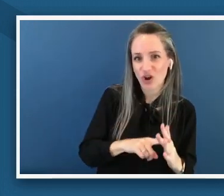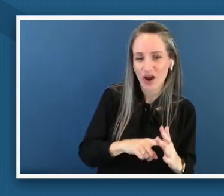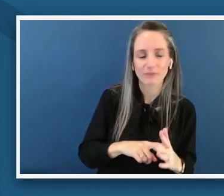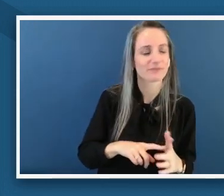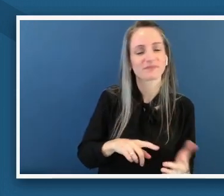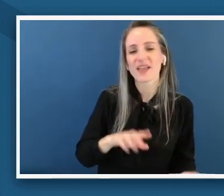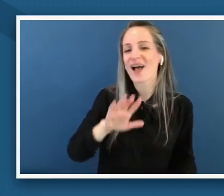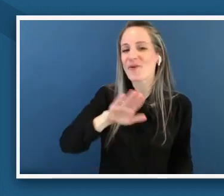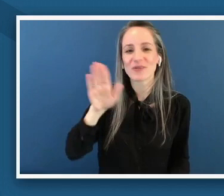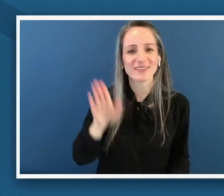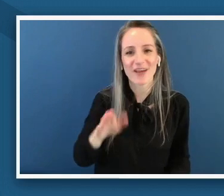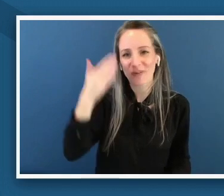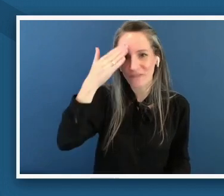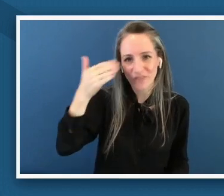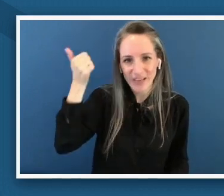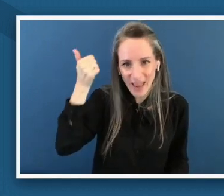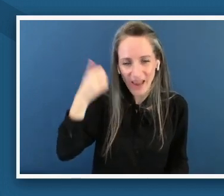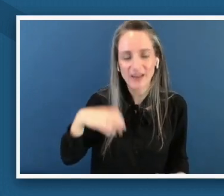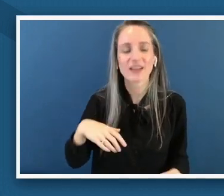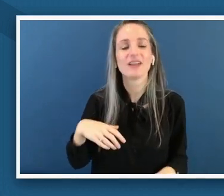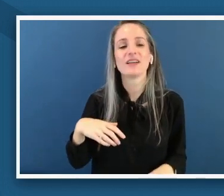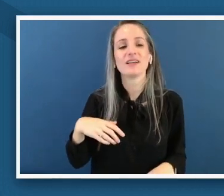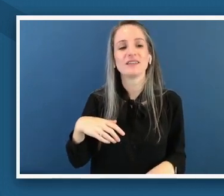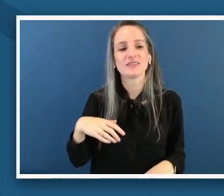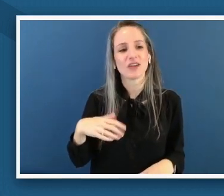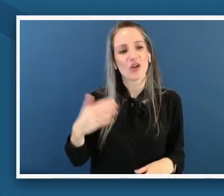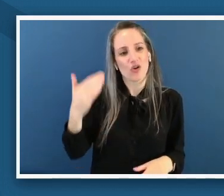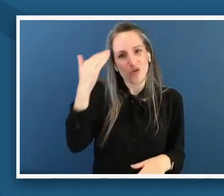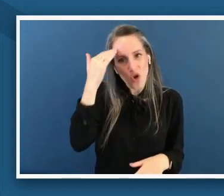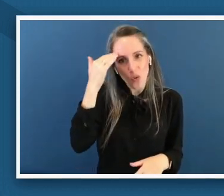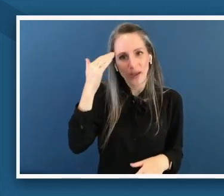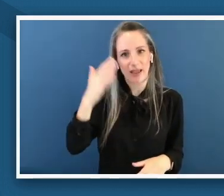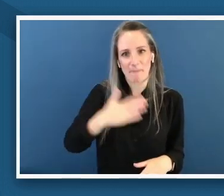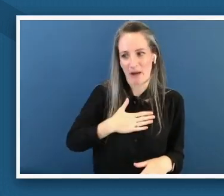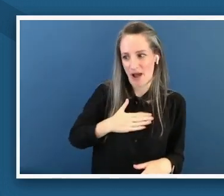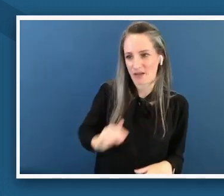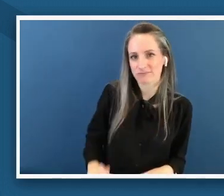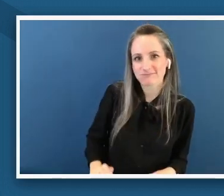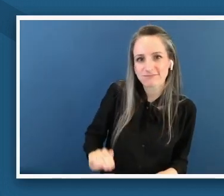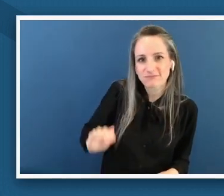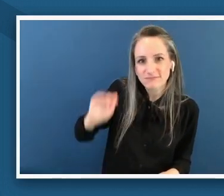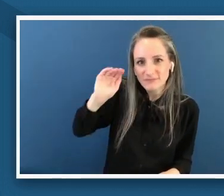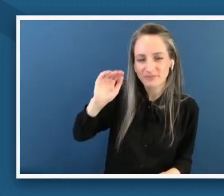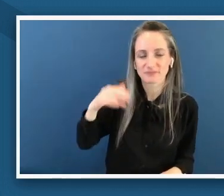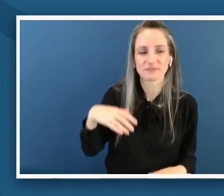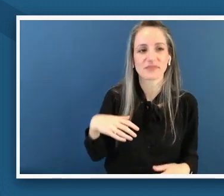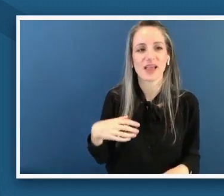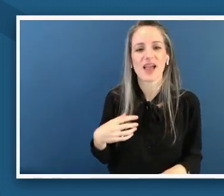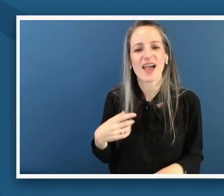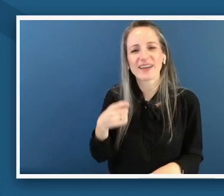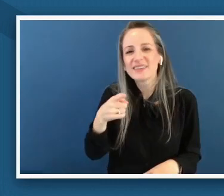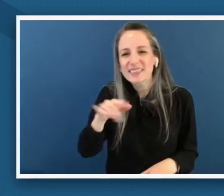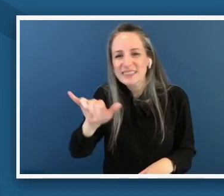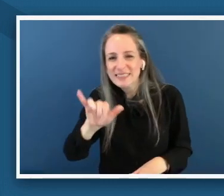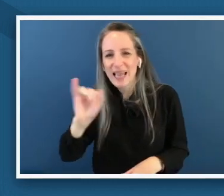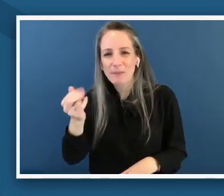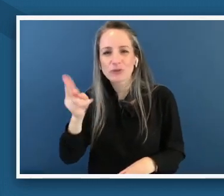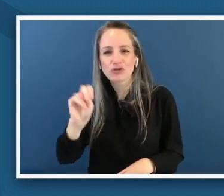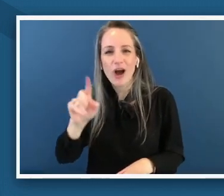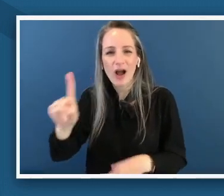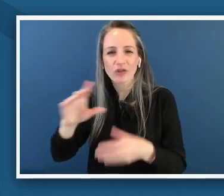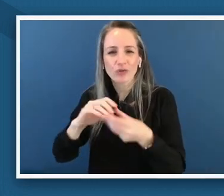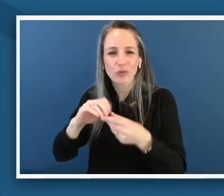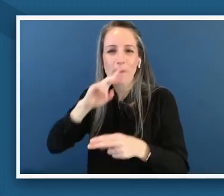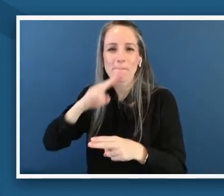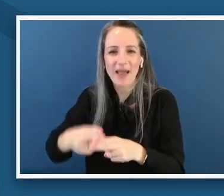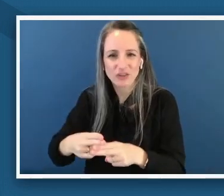just, knowing where I came from. One of the things that drives me, and I guess that story like you, John, that really